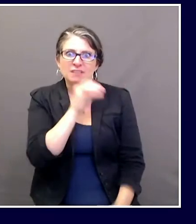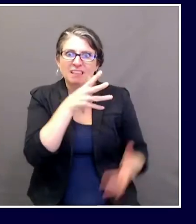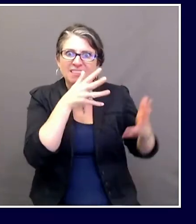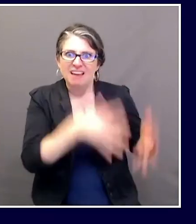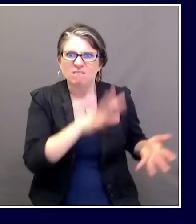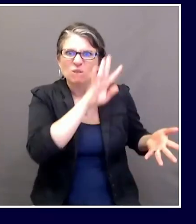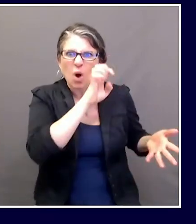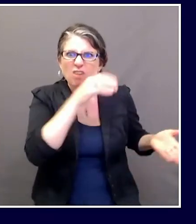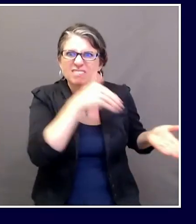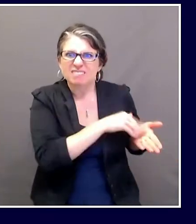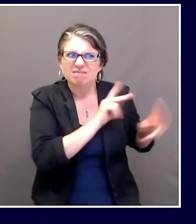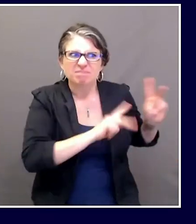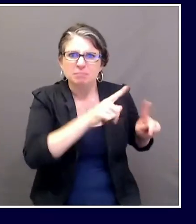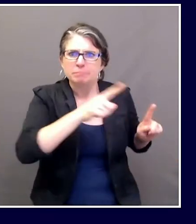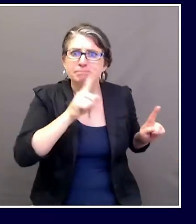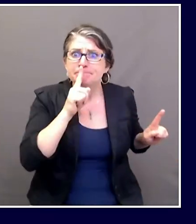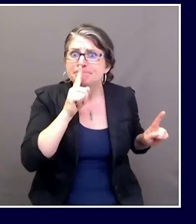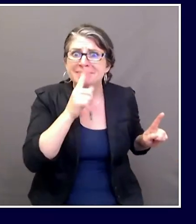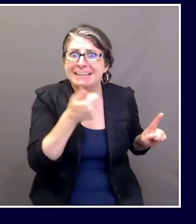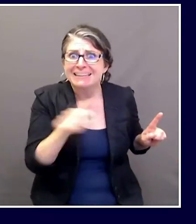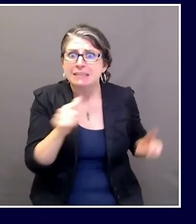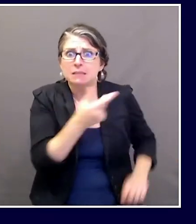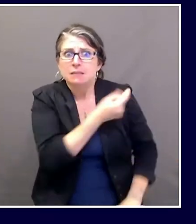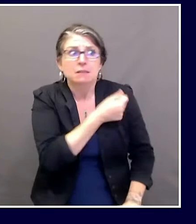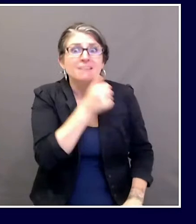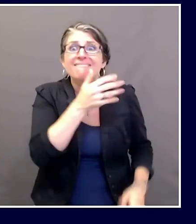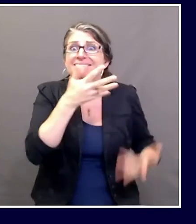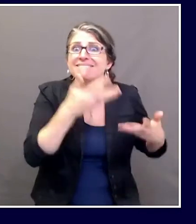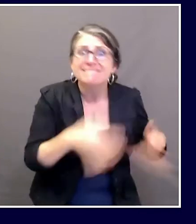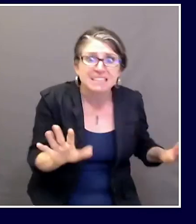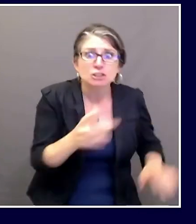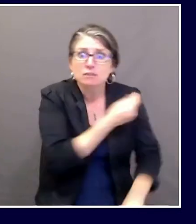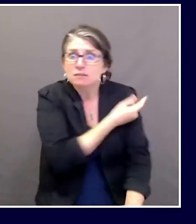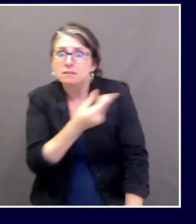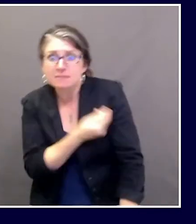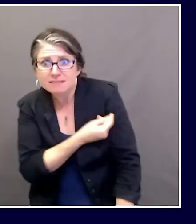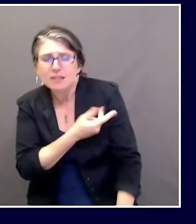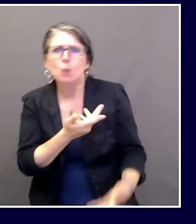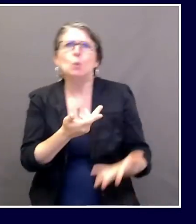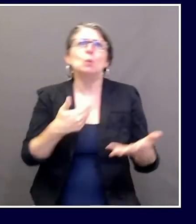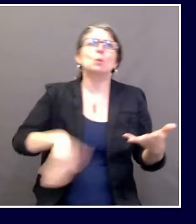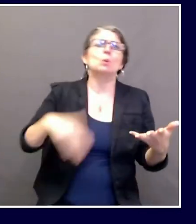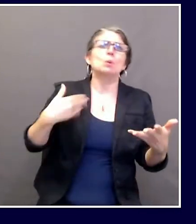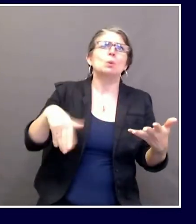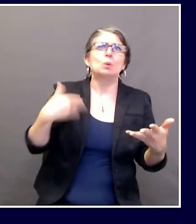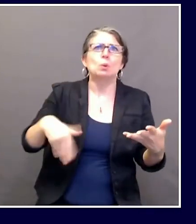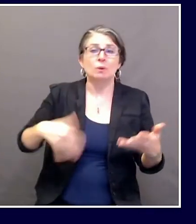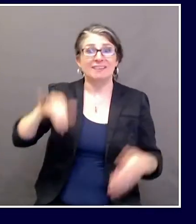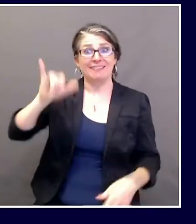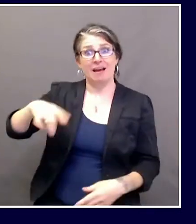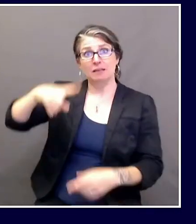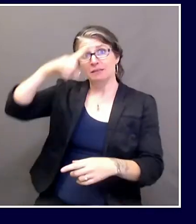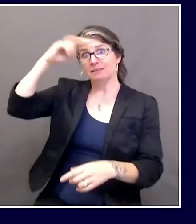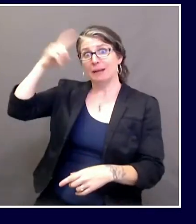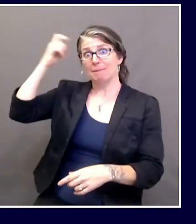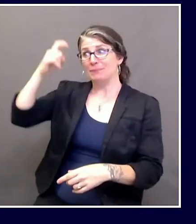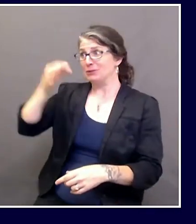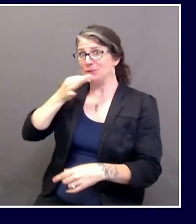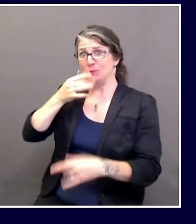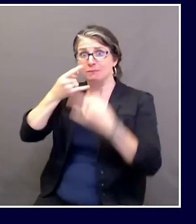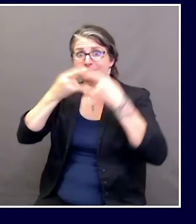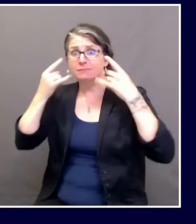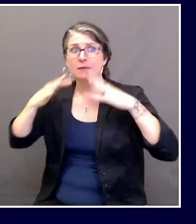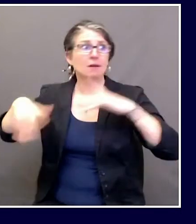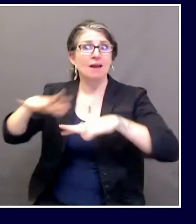our communities healthy as we get about our summer. Testing identifies people infected by the virus early, often before